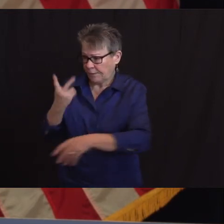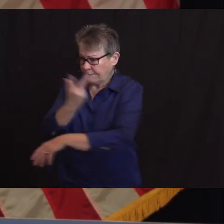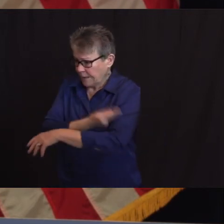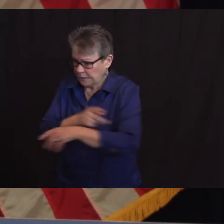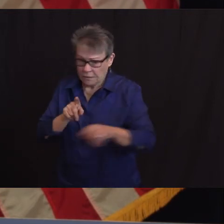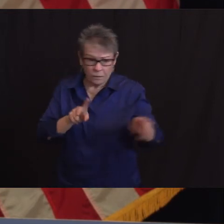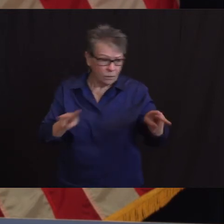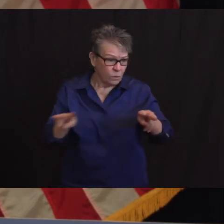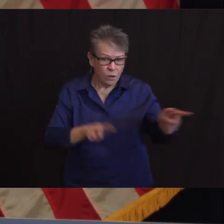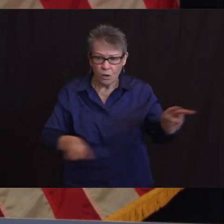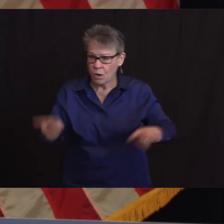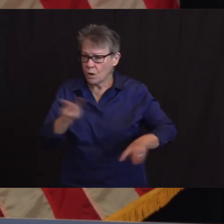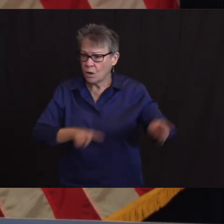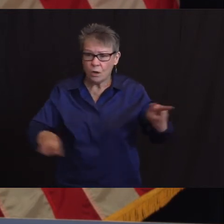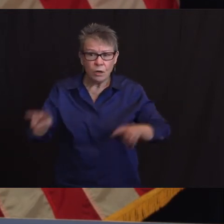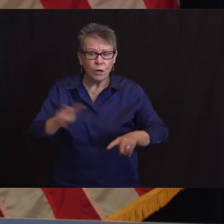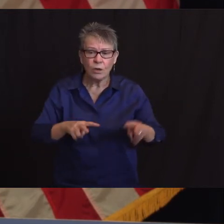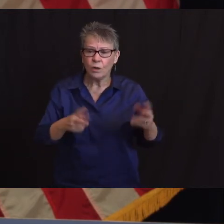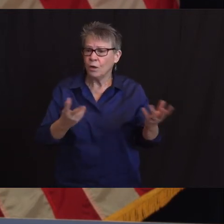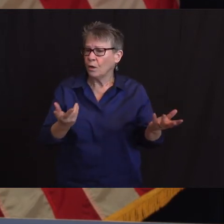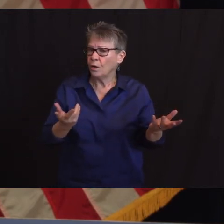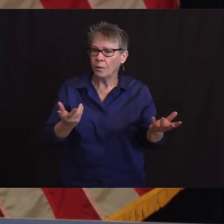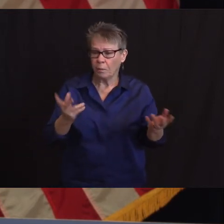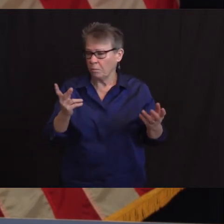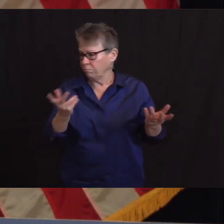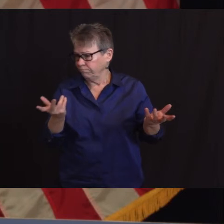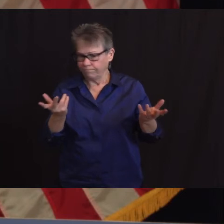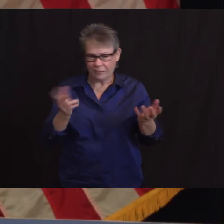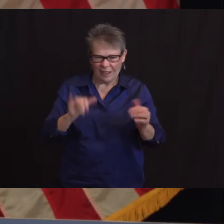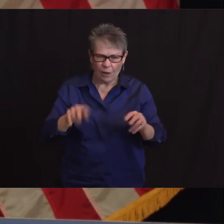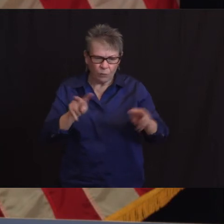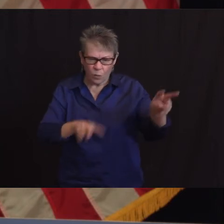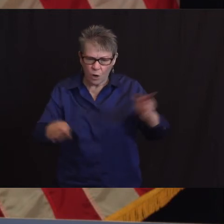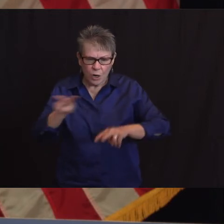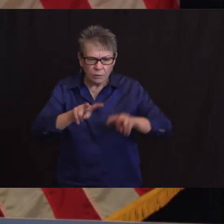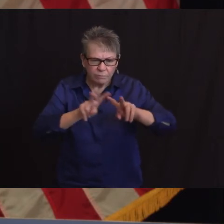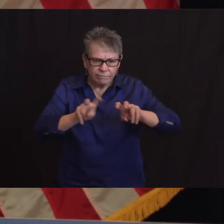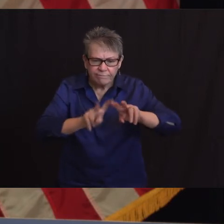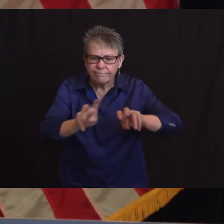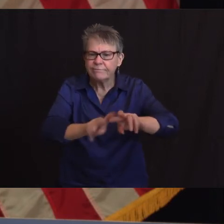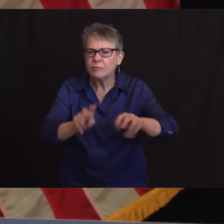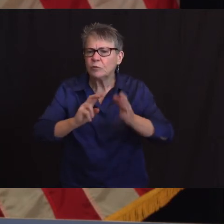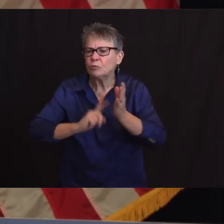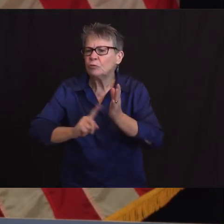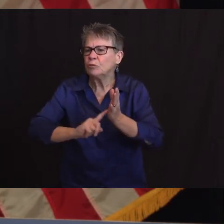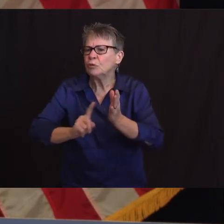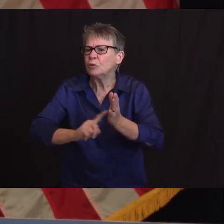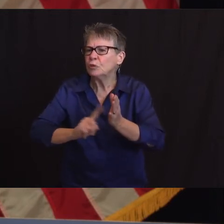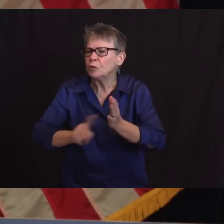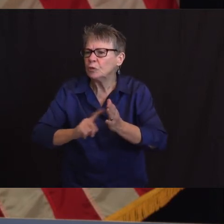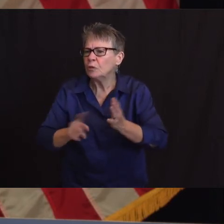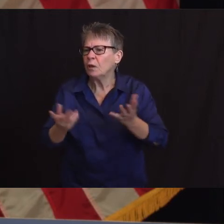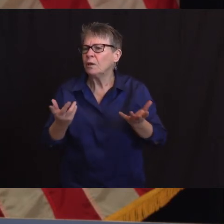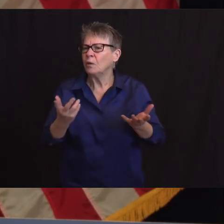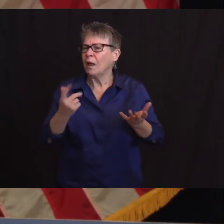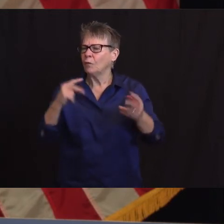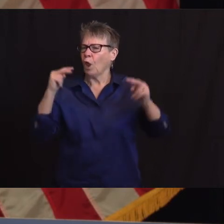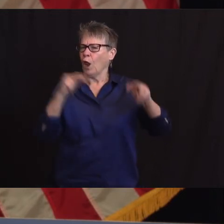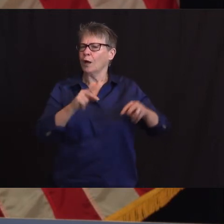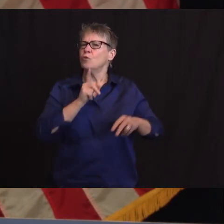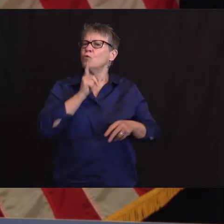many that don't get COVID, to have another indicator of how effective the vaccine is in real world scenarios.